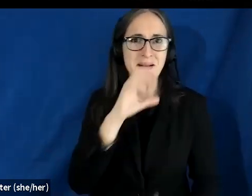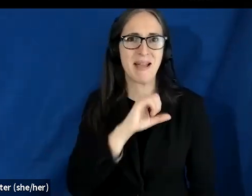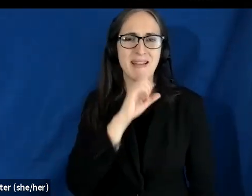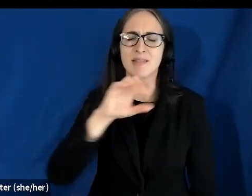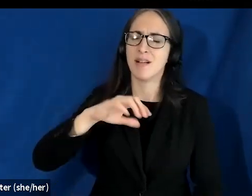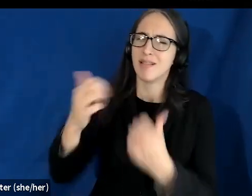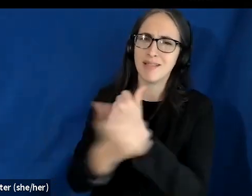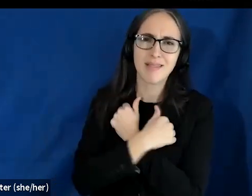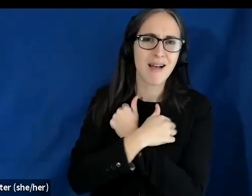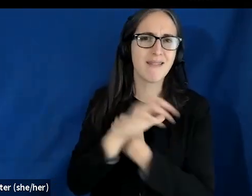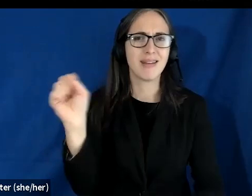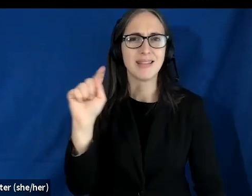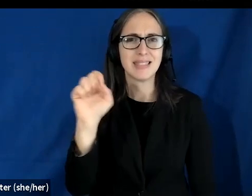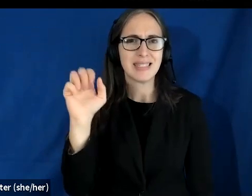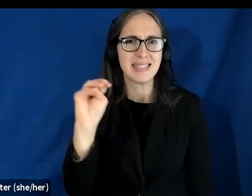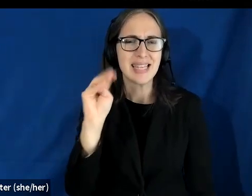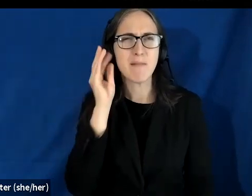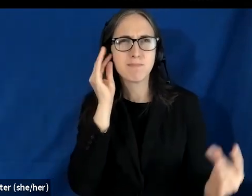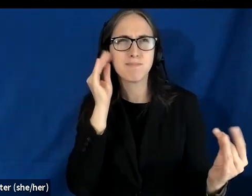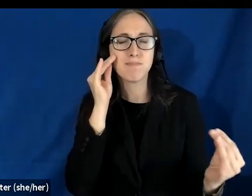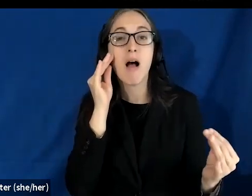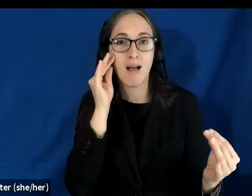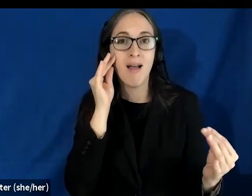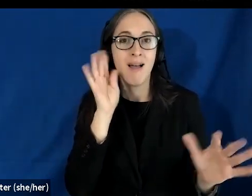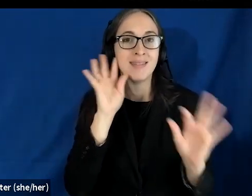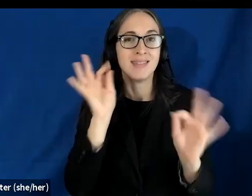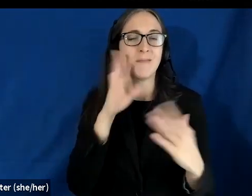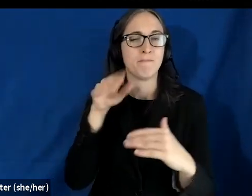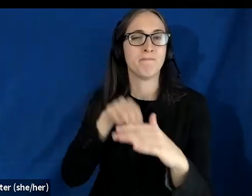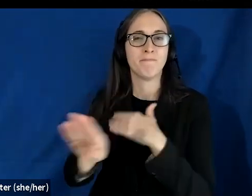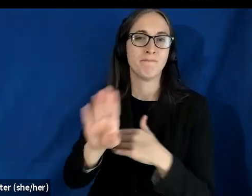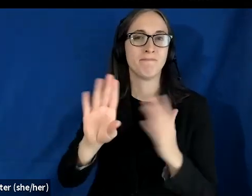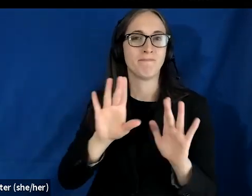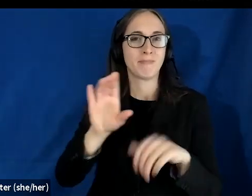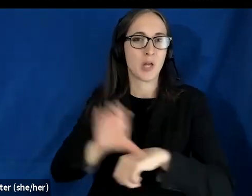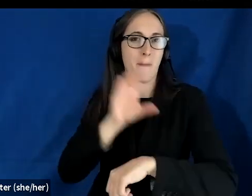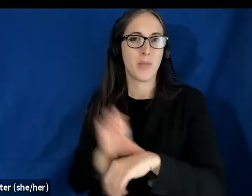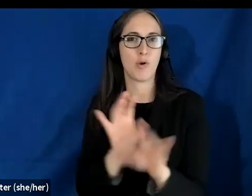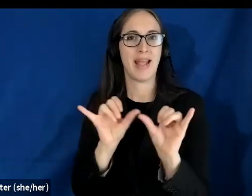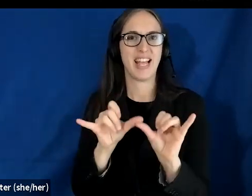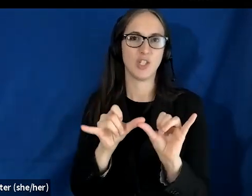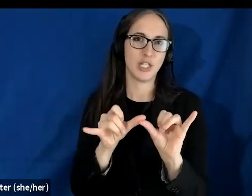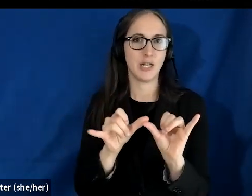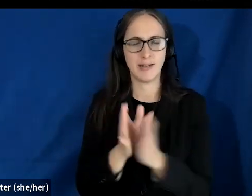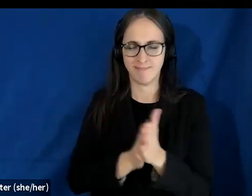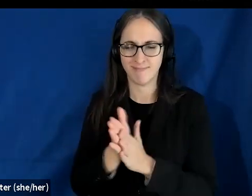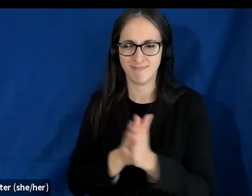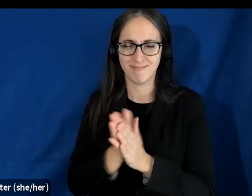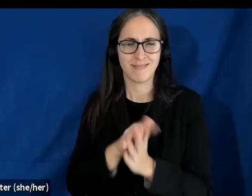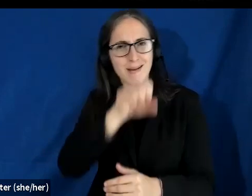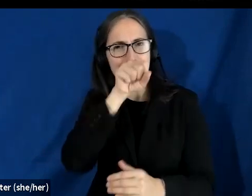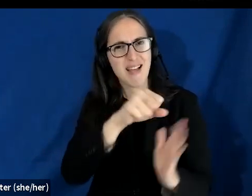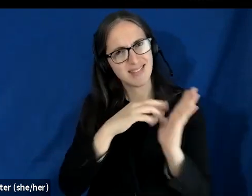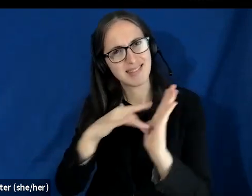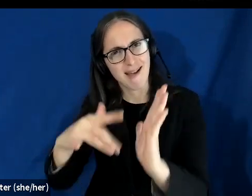in STEM. I chose to study computer engineering. So I went in, and because I loved studying and I loved